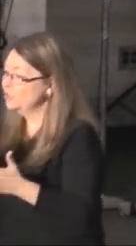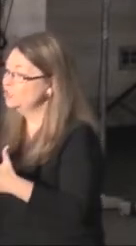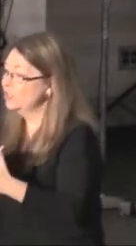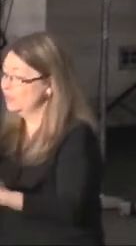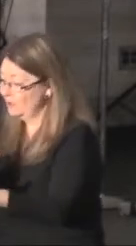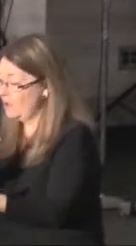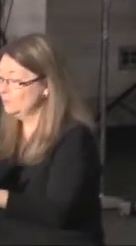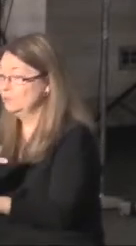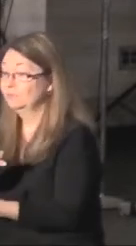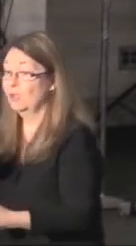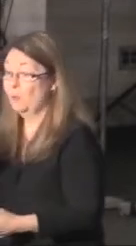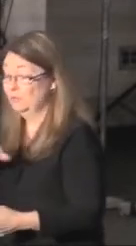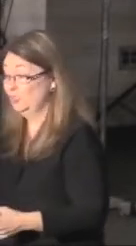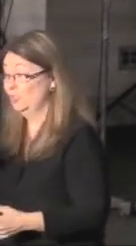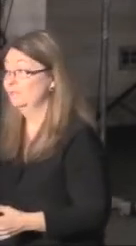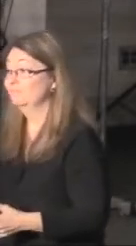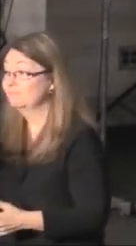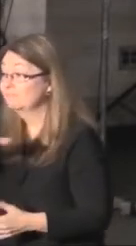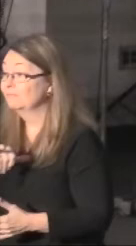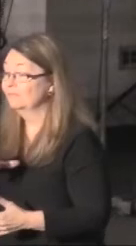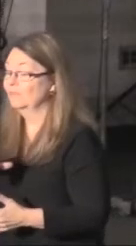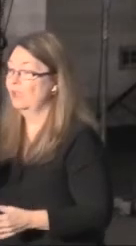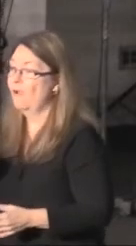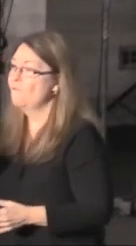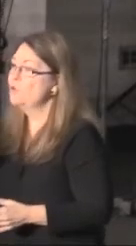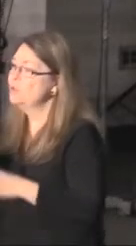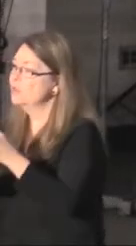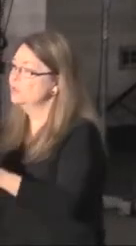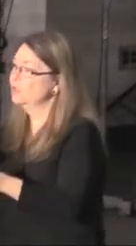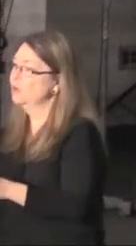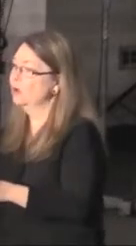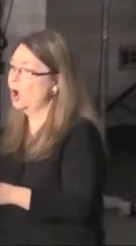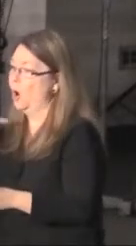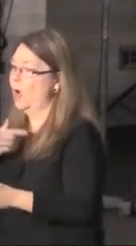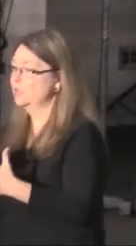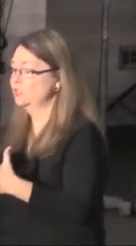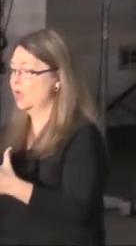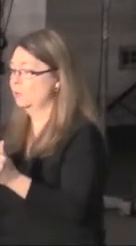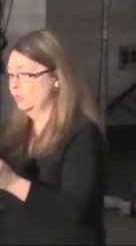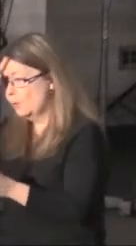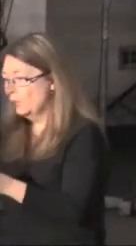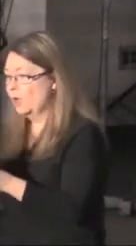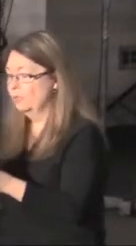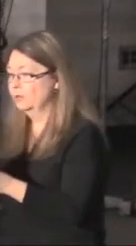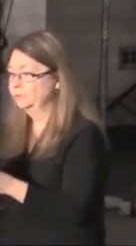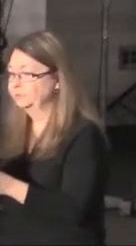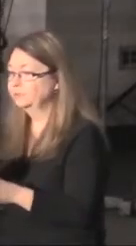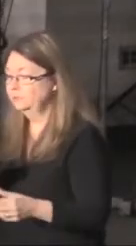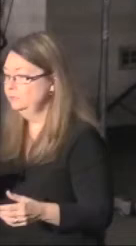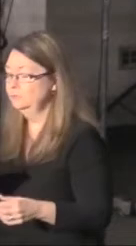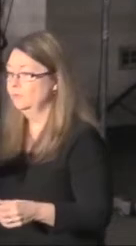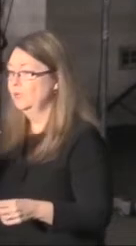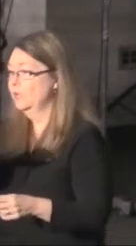gospel. You know, I was speaking with a brother in our congregation a few years ago, and he told me about the company that he works for in Baltimore and